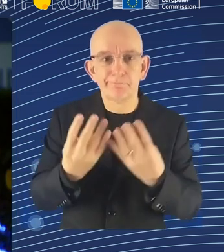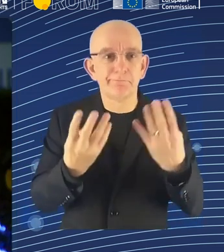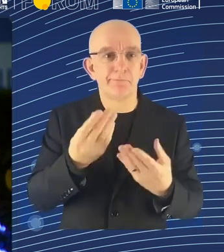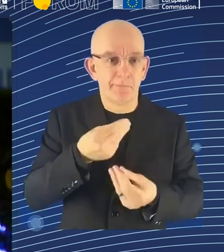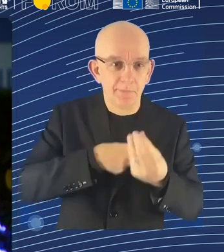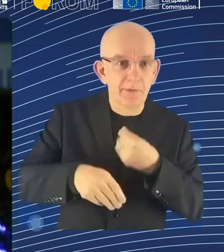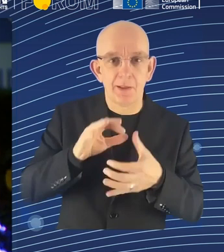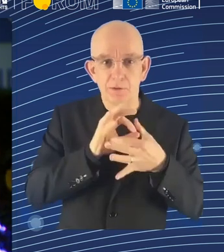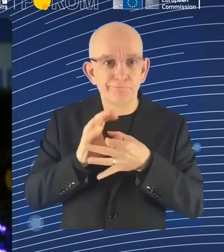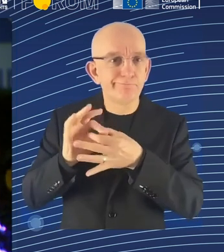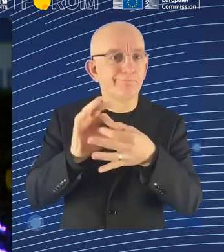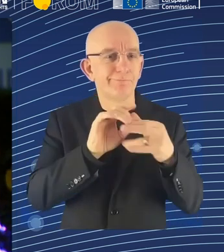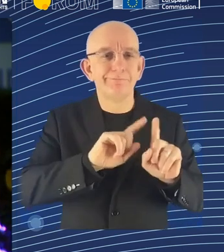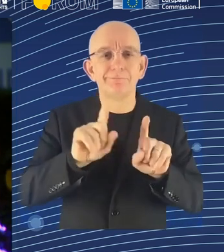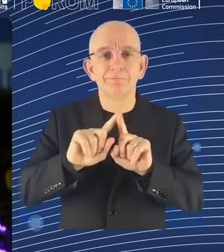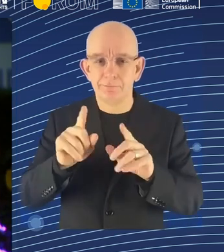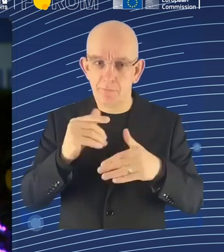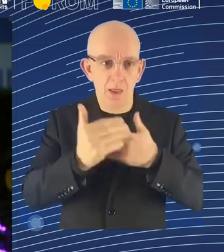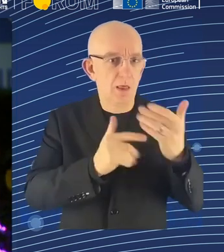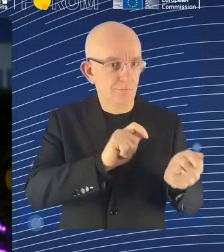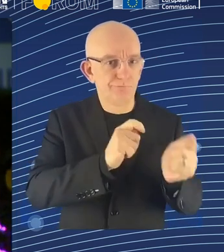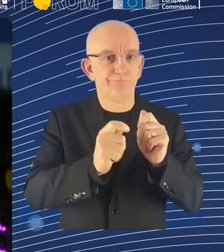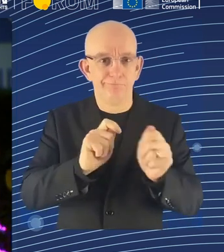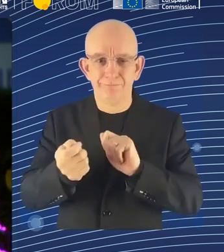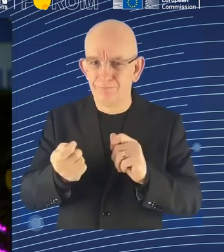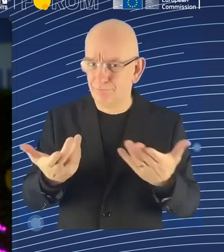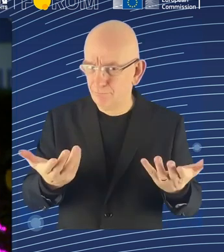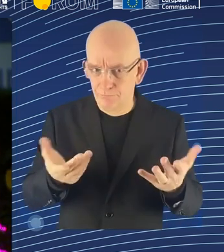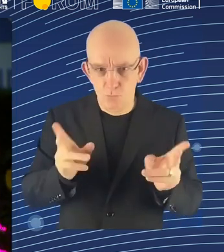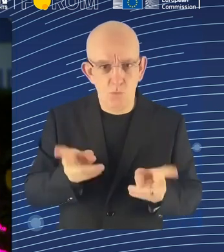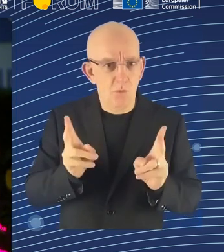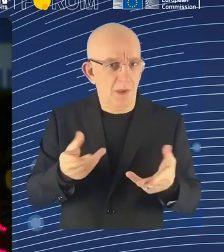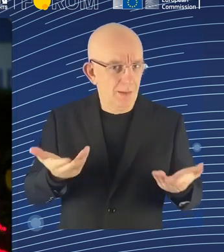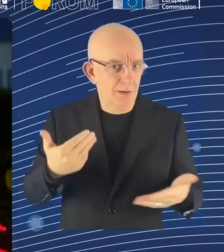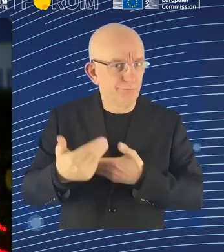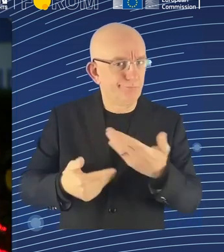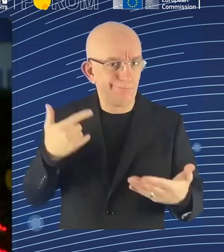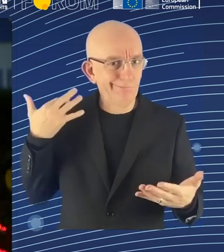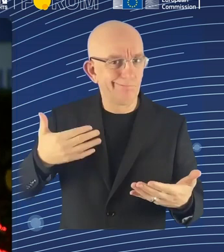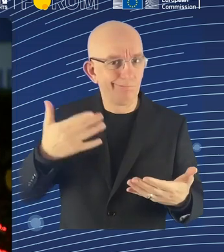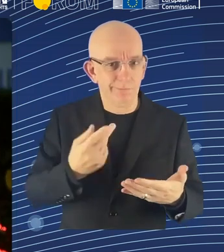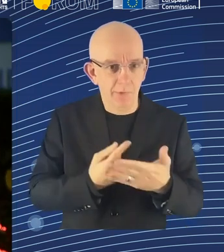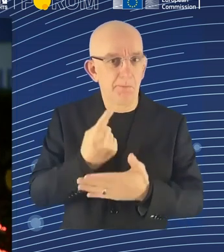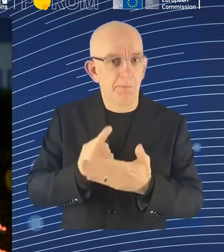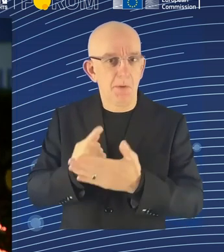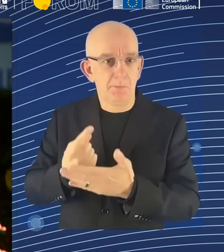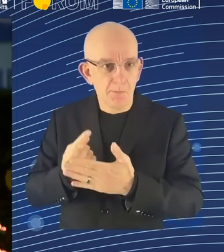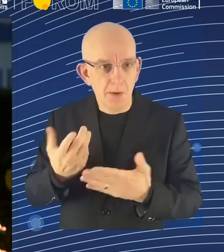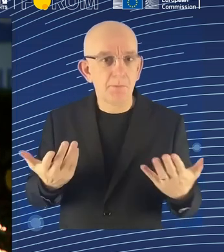Britain. But basically, shocks in the world of work are as old as the history of technological